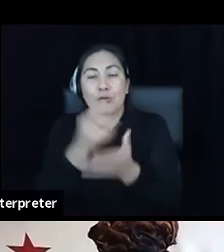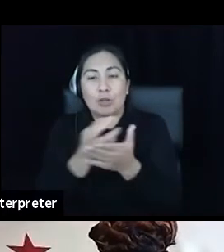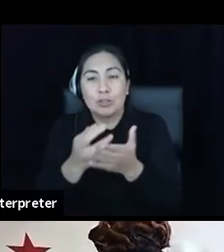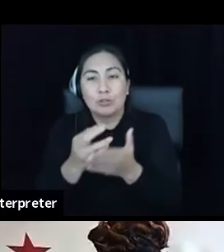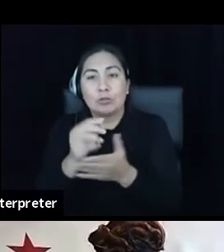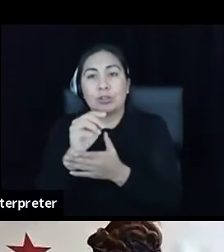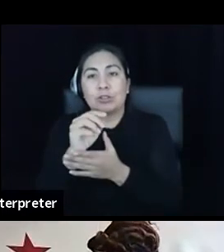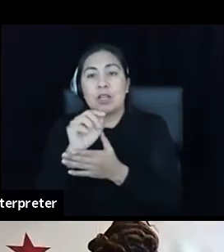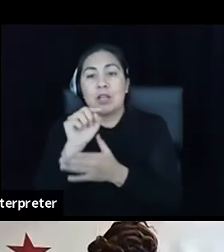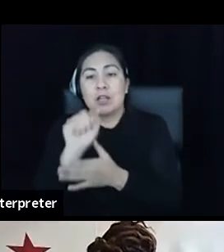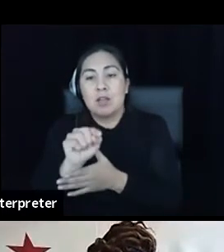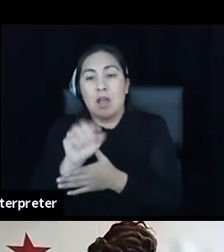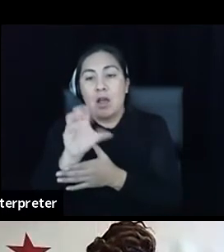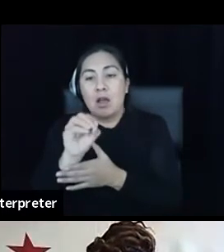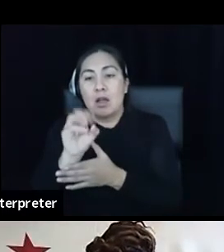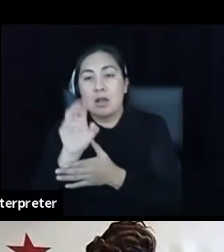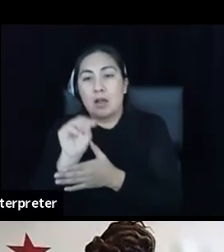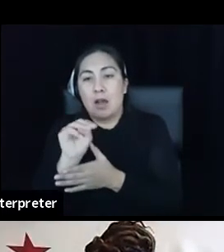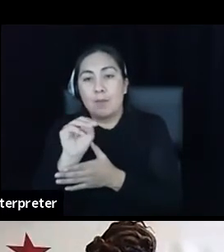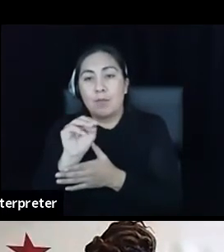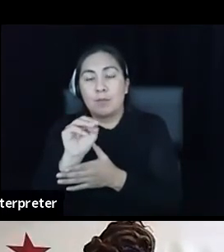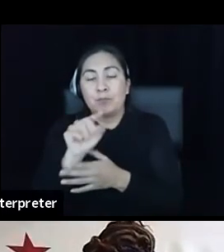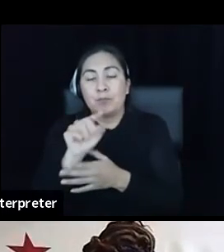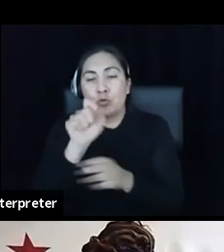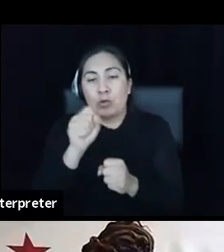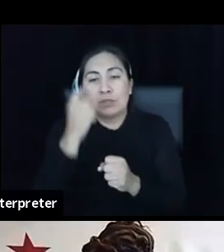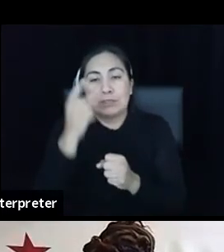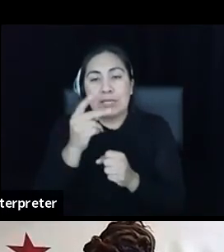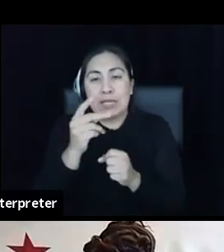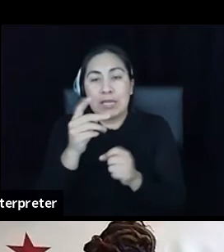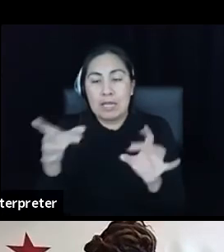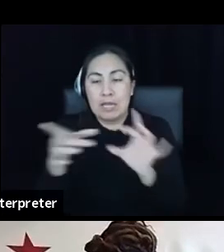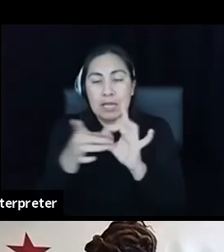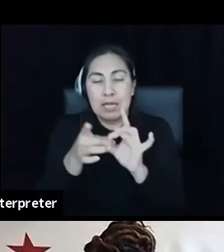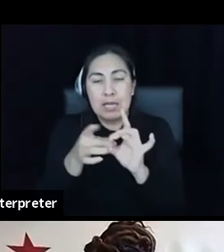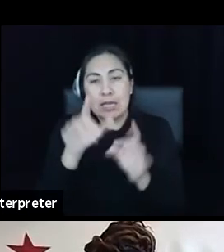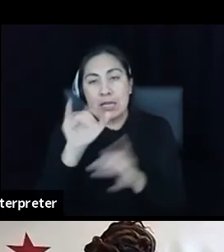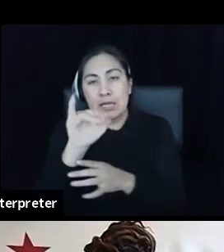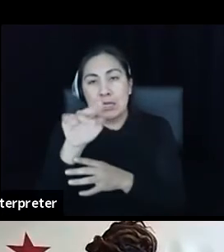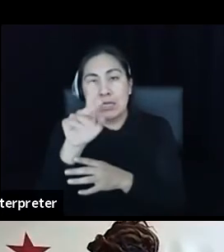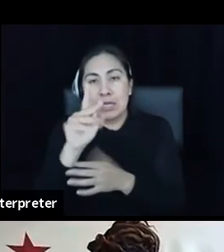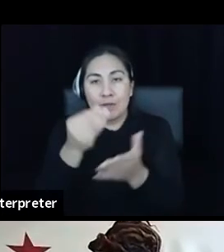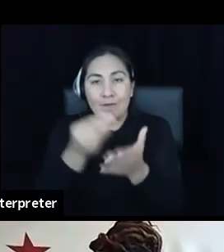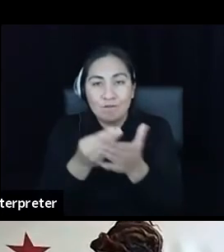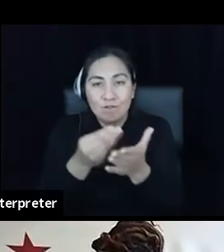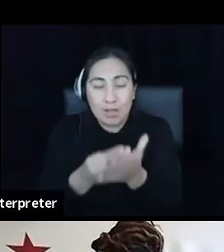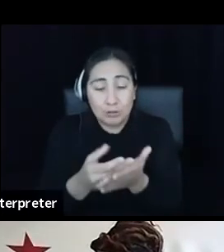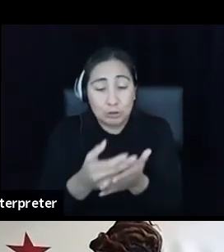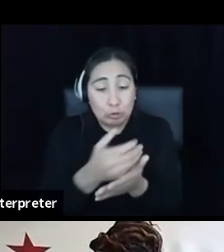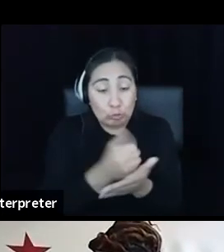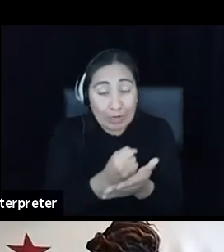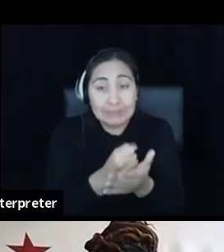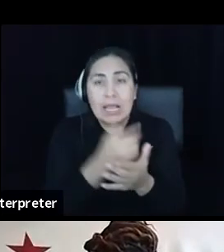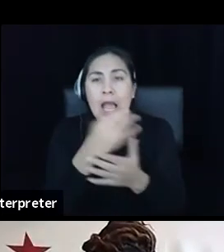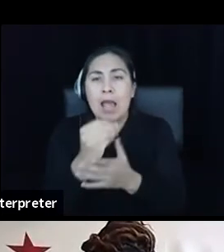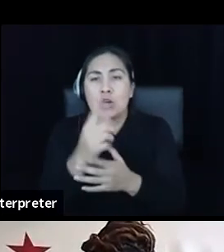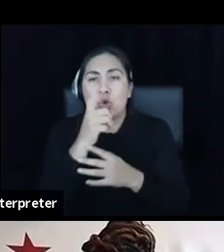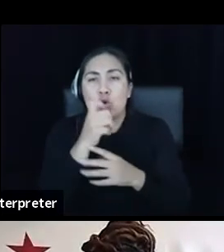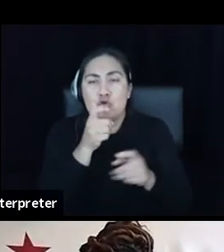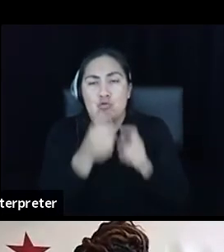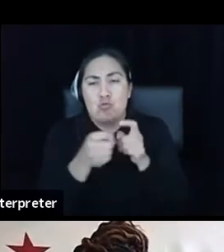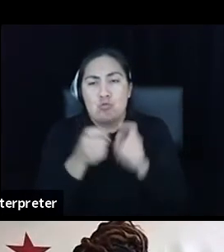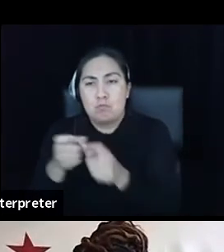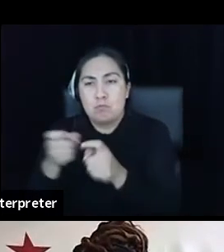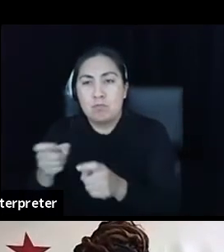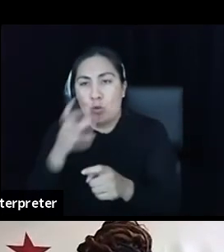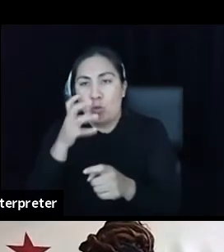COVID19freelanceartistresource.wordpress.com. You can see a link to our funds raised and who they went to in a Google